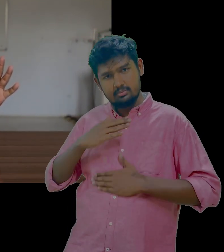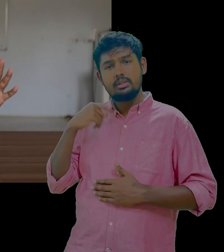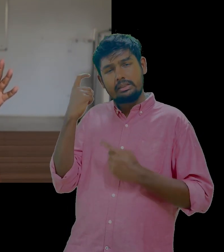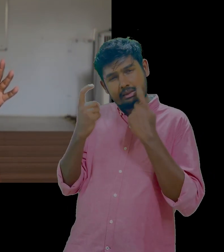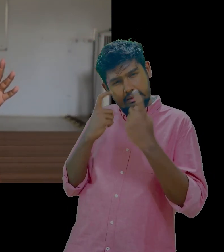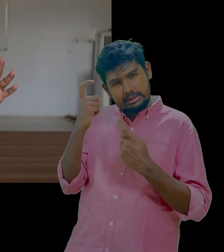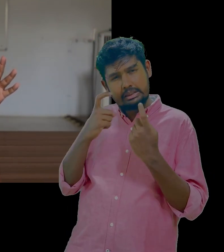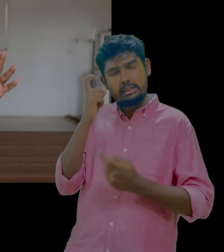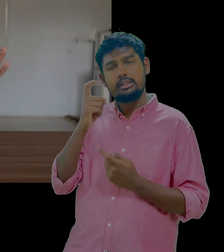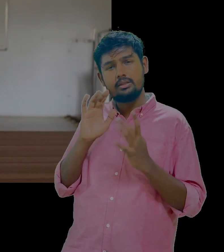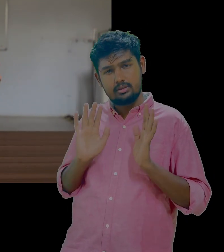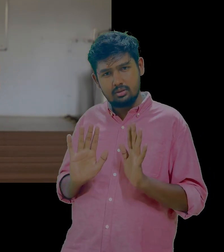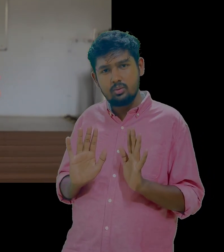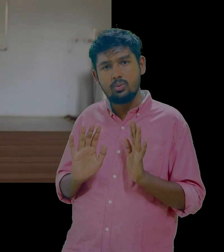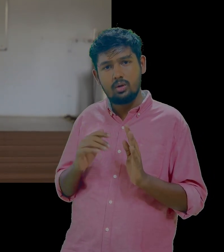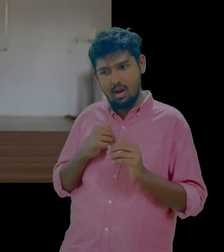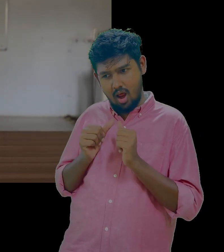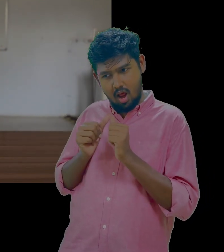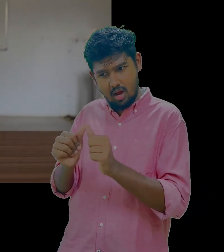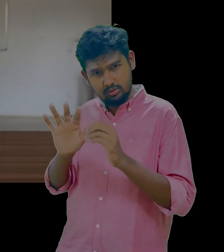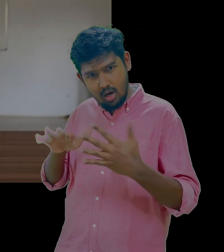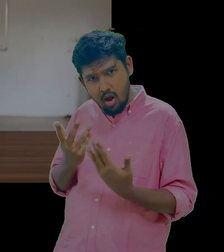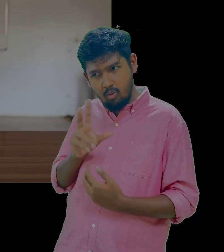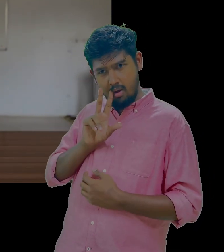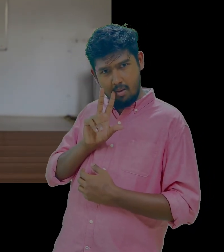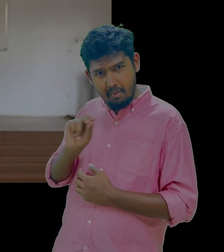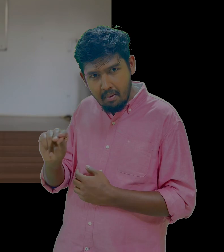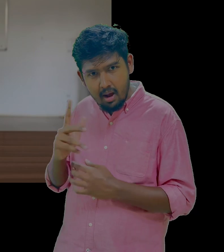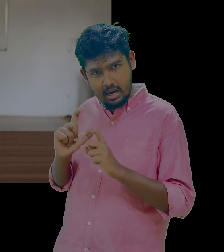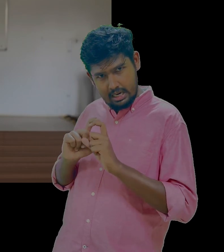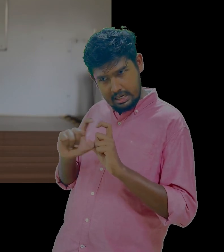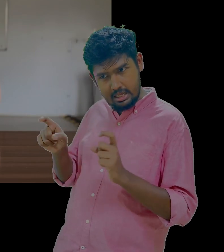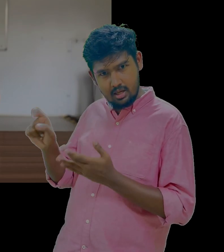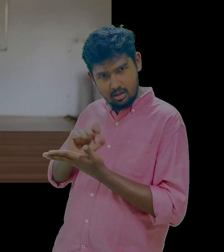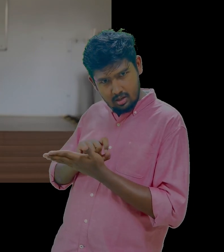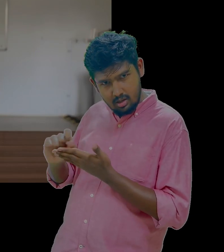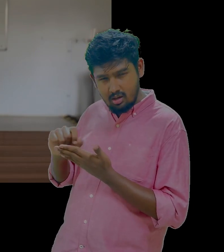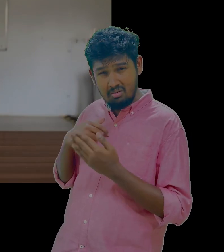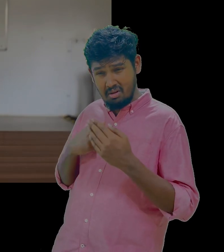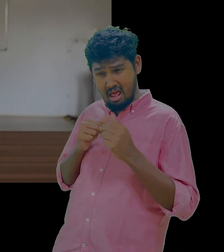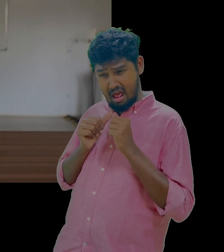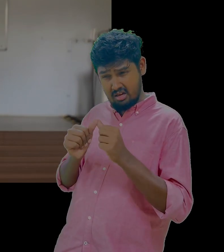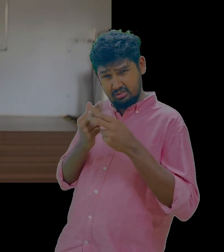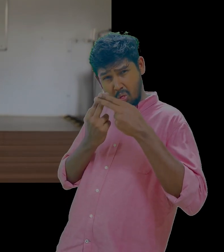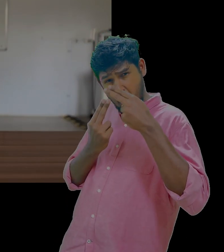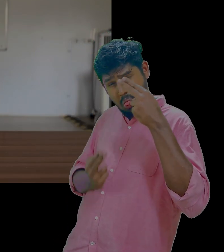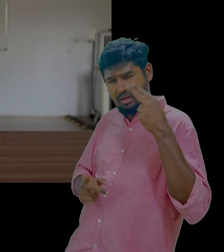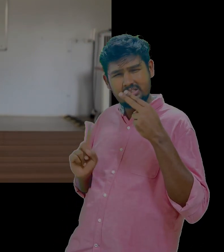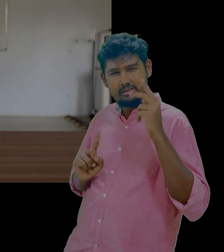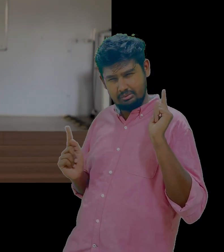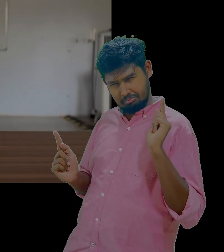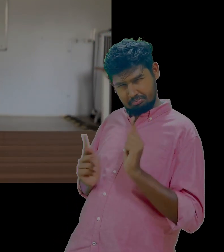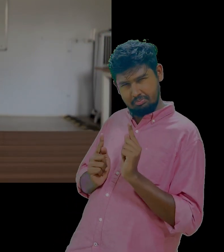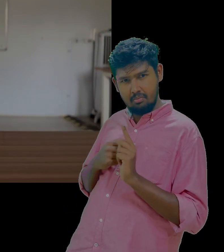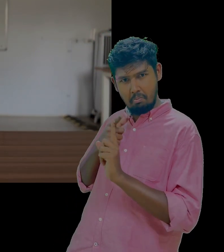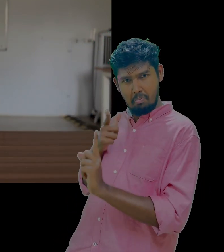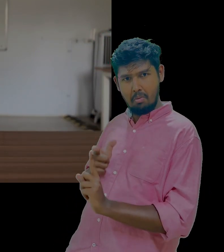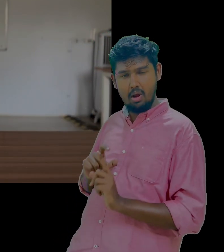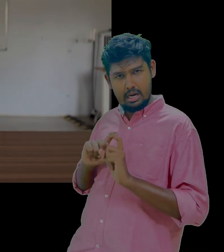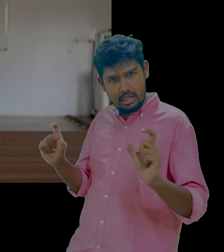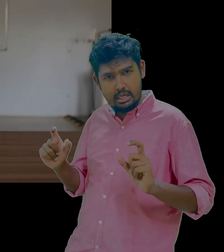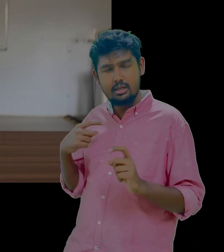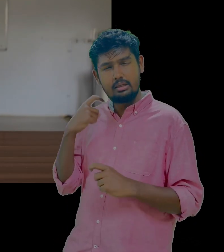hour, if he comes in half an hour, how much can I attempt? If he comes, say, the scribe would come, say, 45